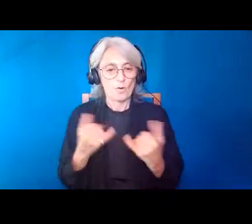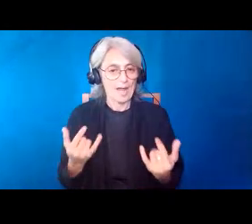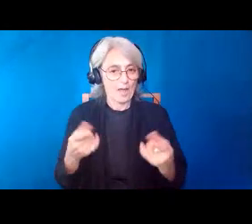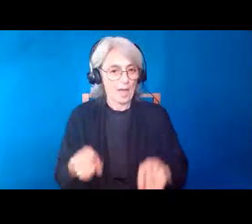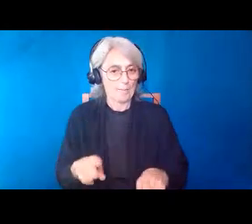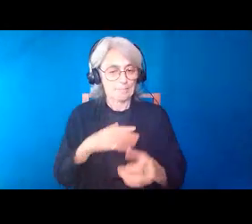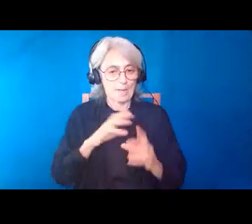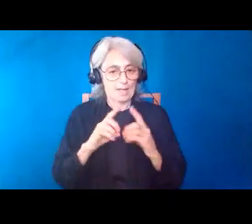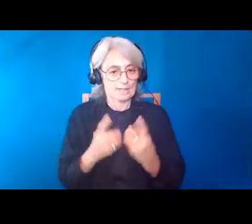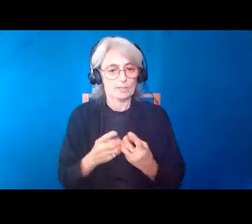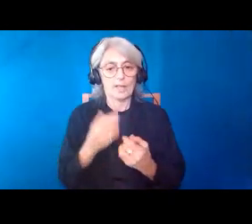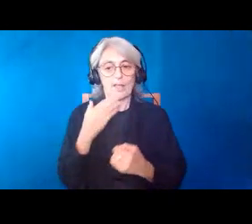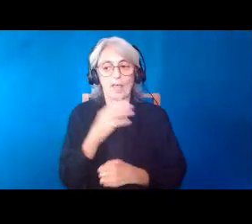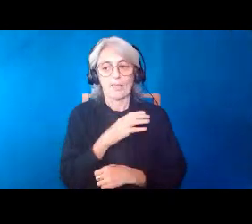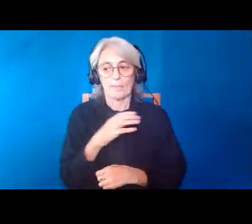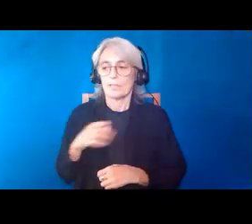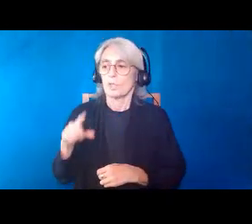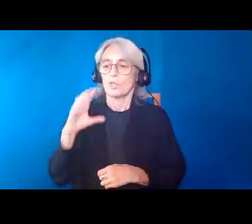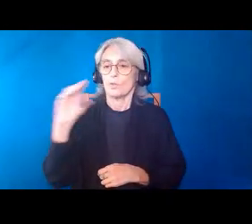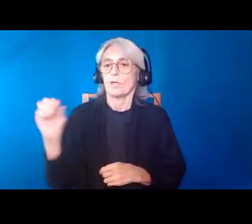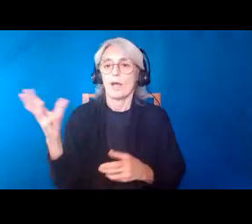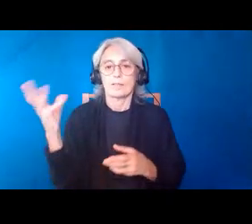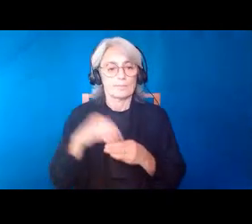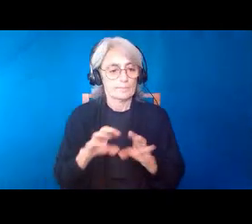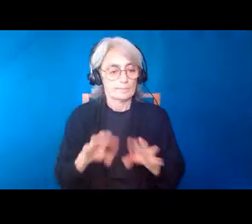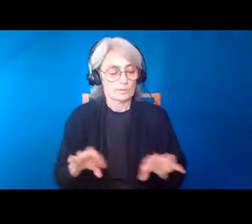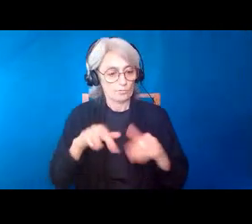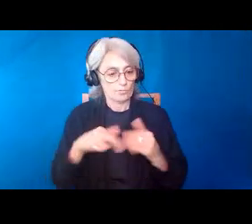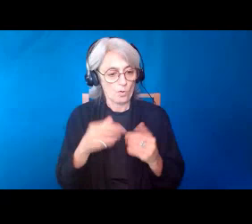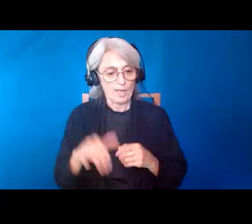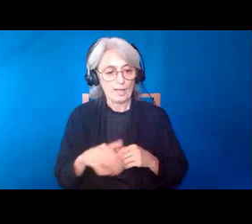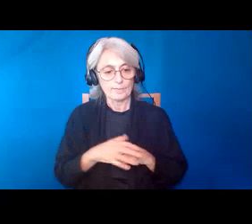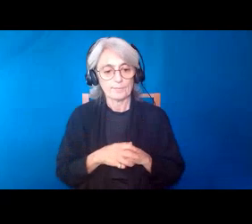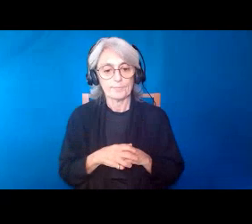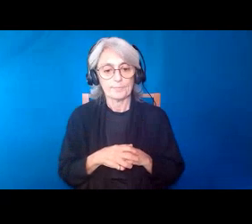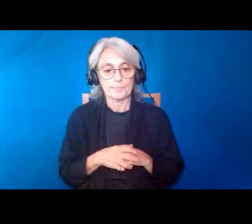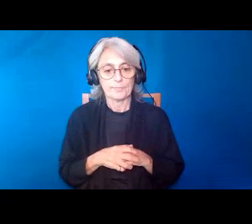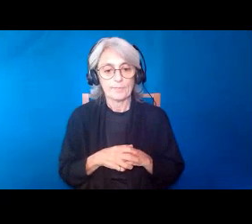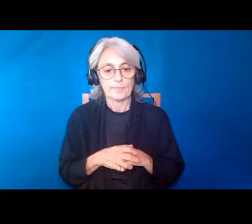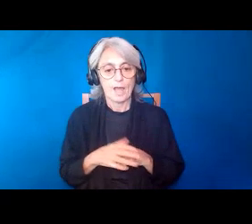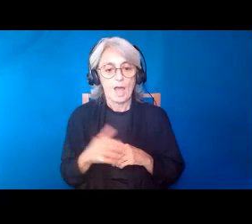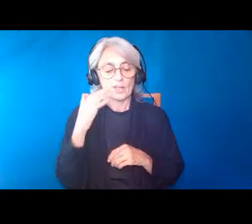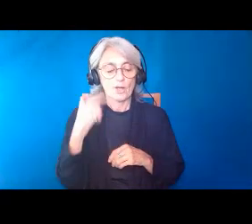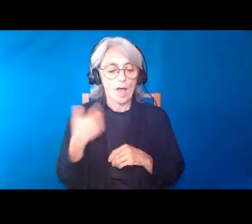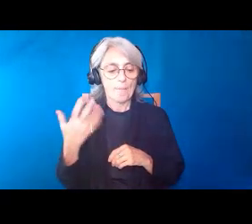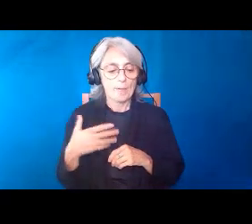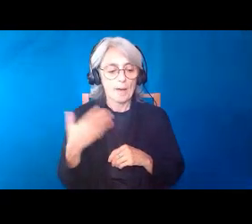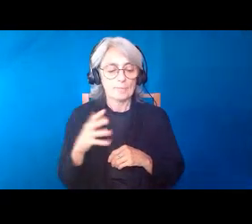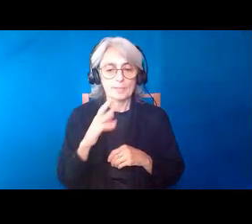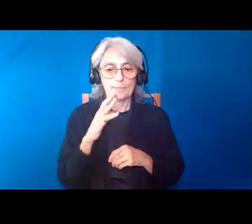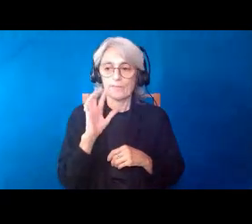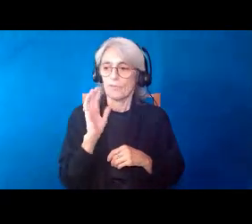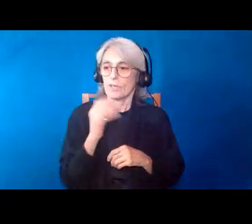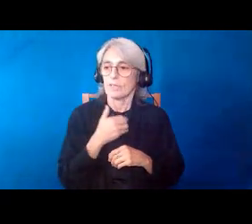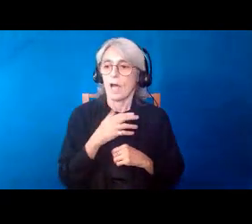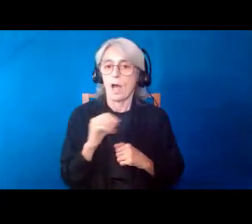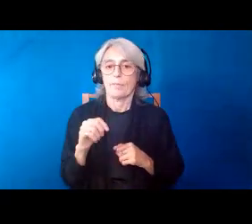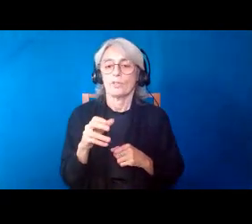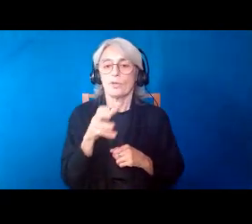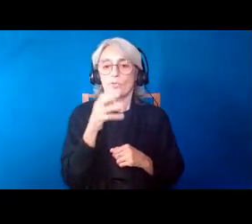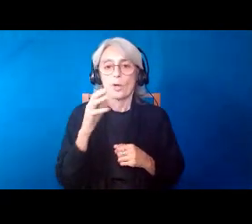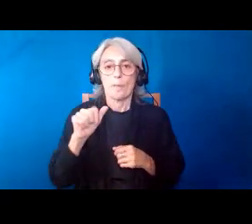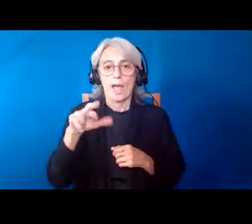to thank the commission because you guys have played a role in that. And I know I just want to speak on behalf of our rural mayors and